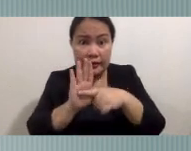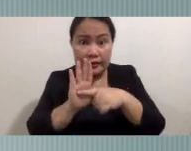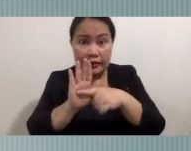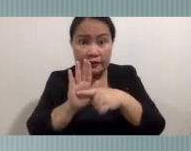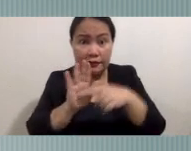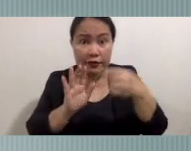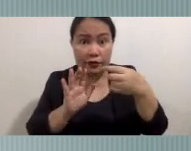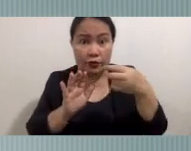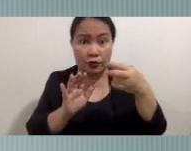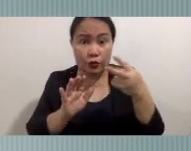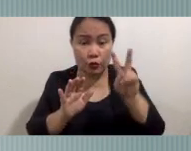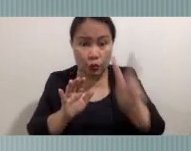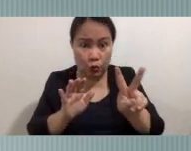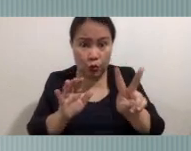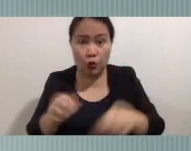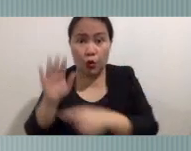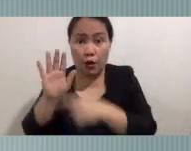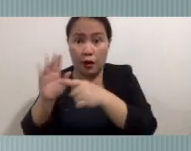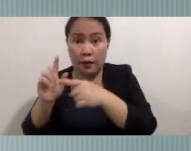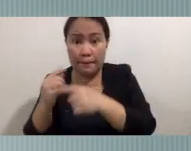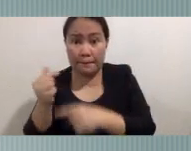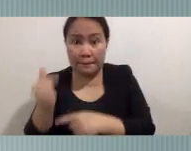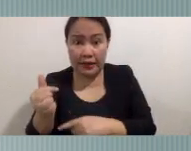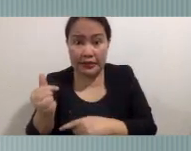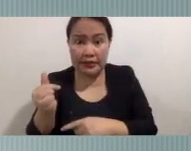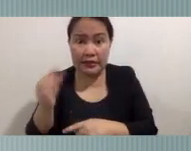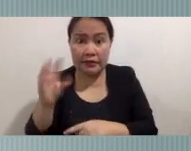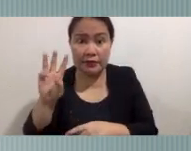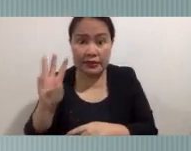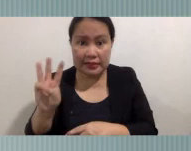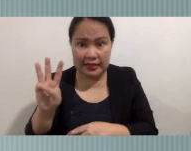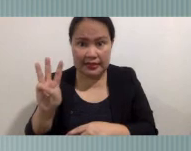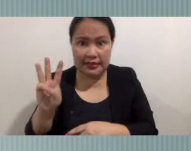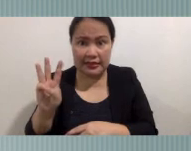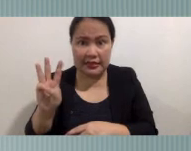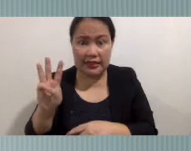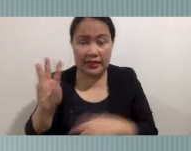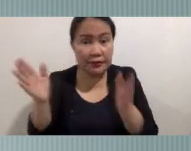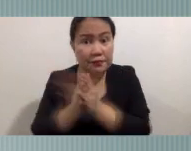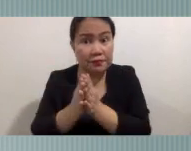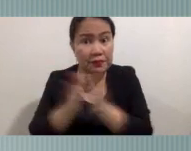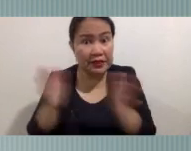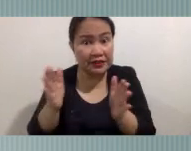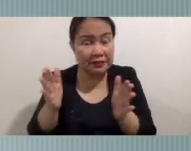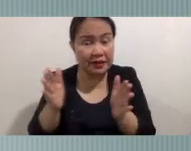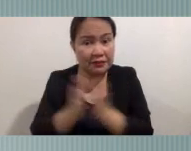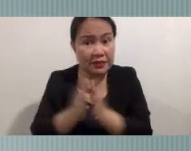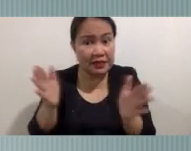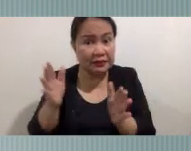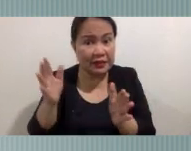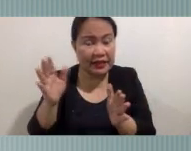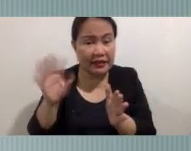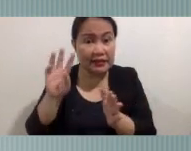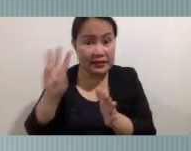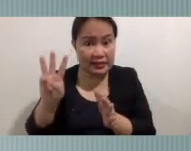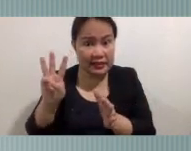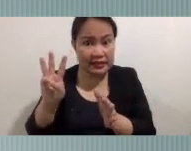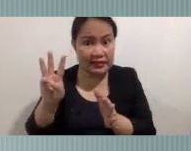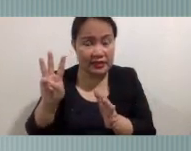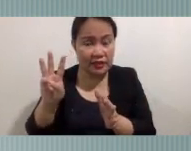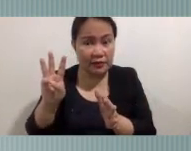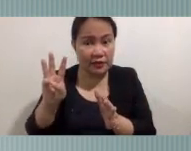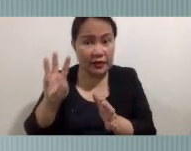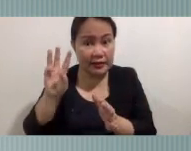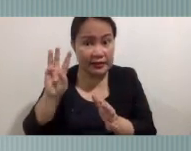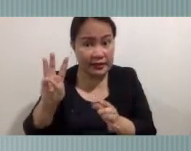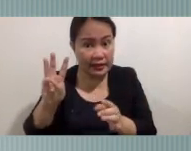dapat, pag inad natin, this is the resulting sum. Okay? So, 6 and negative 2 is equal to